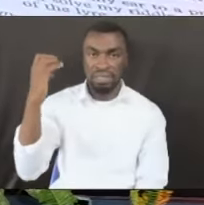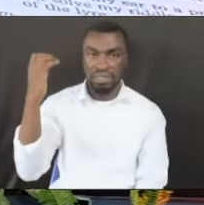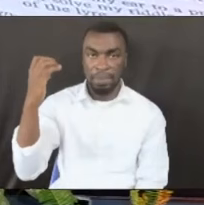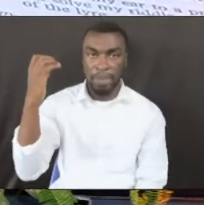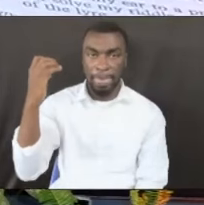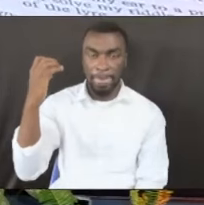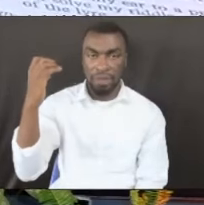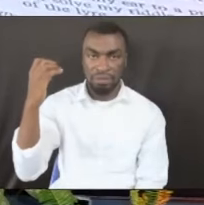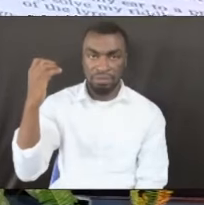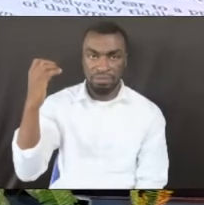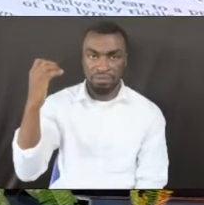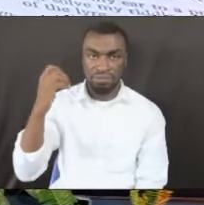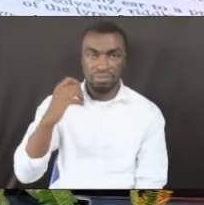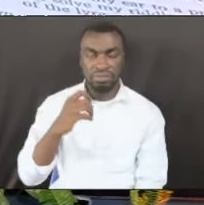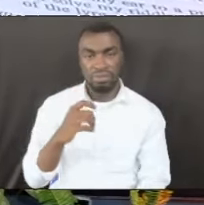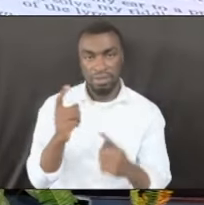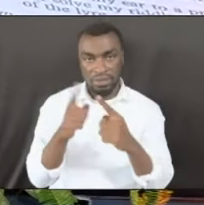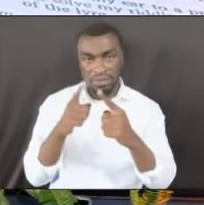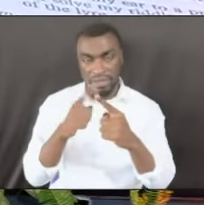Now, first